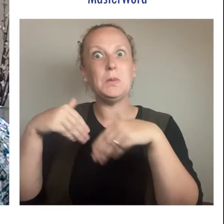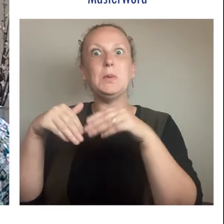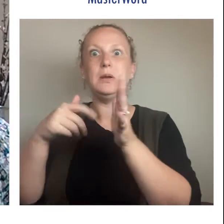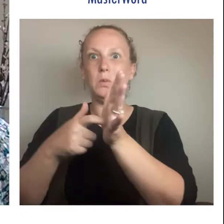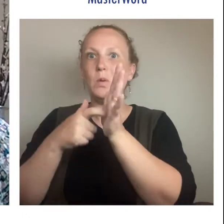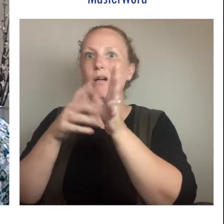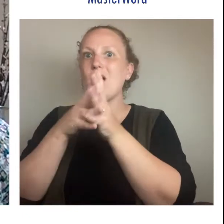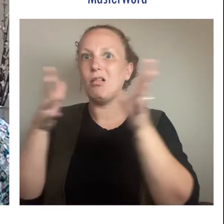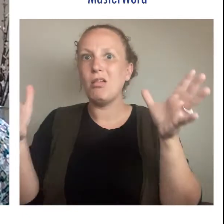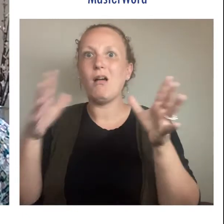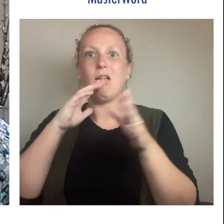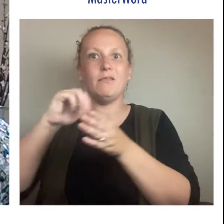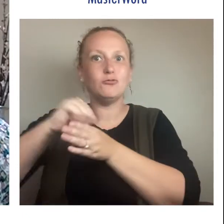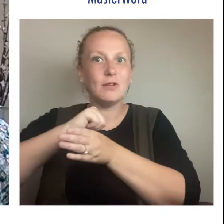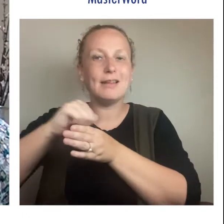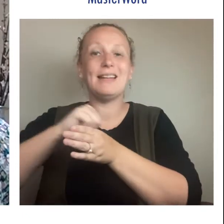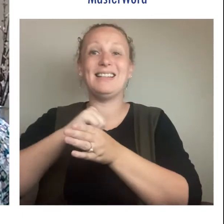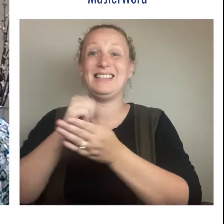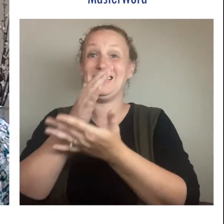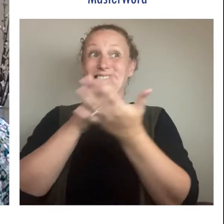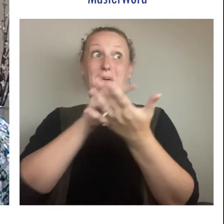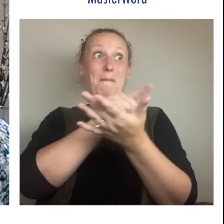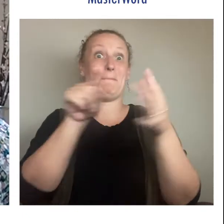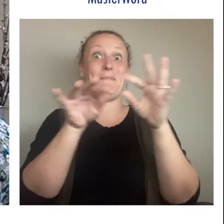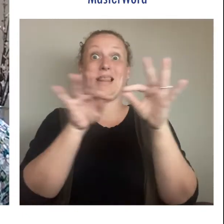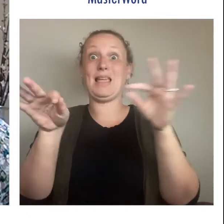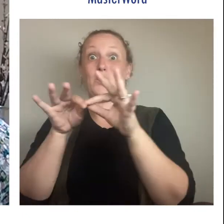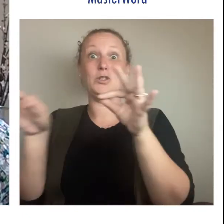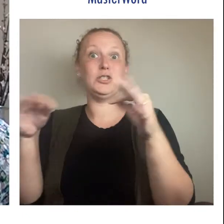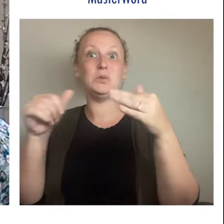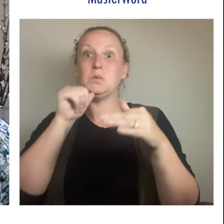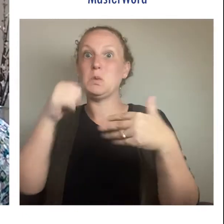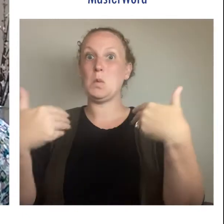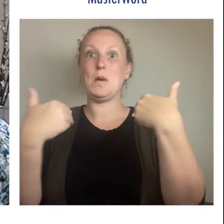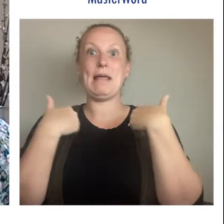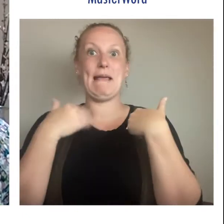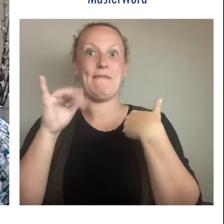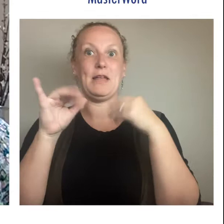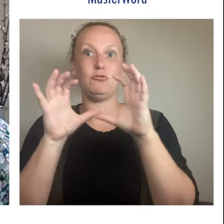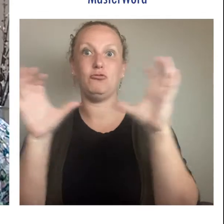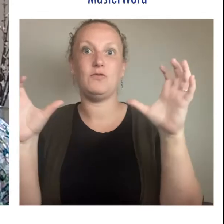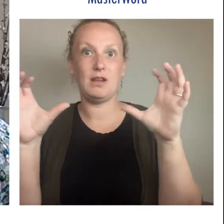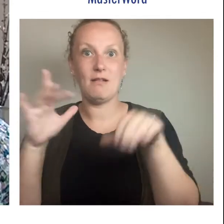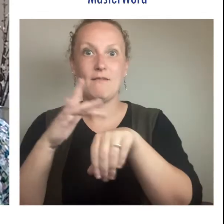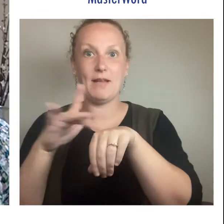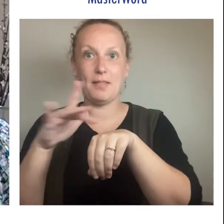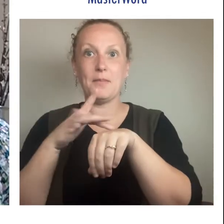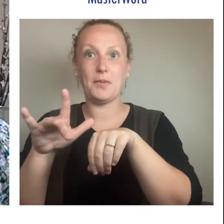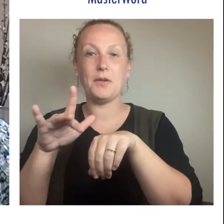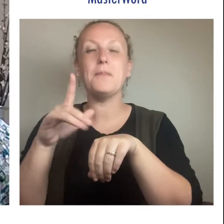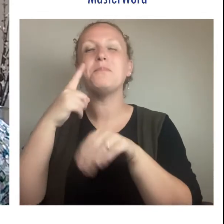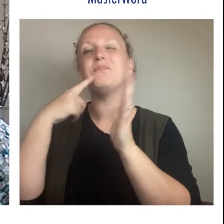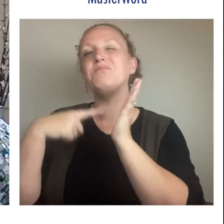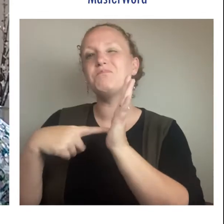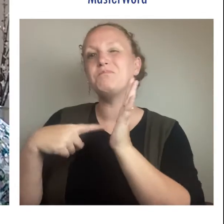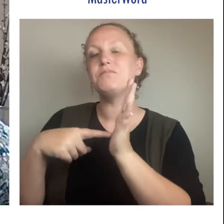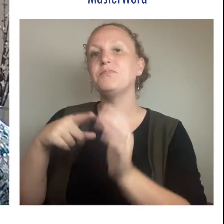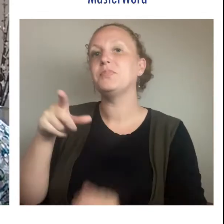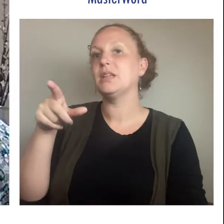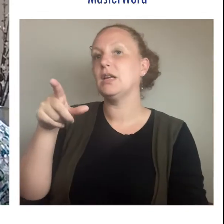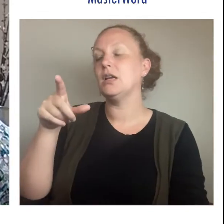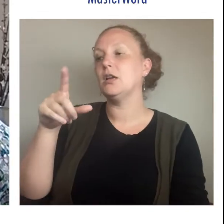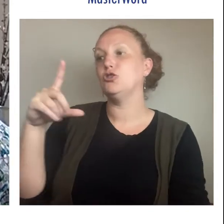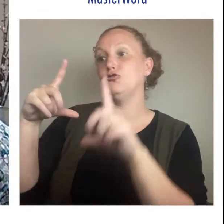certifications or court certifications are not available. For example, Japanese, which is a language we've worked